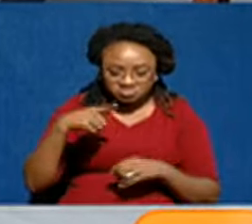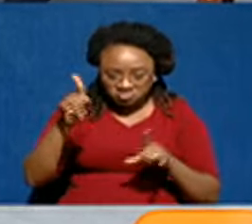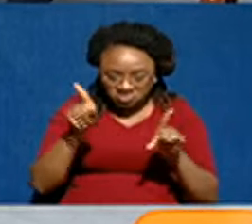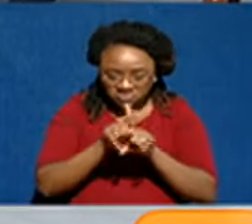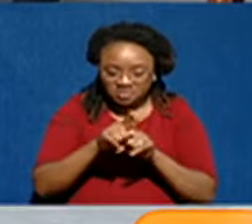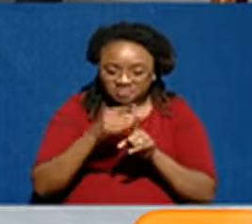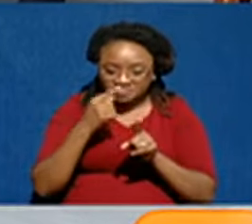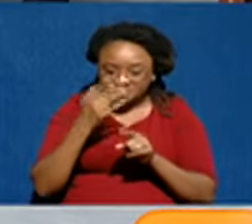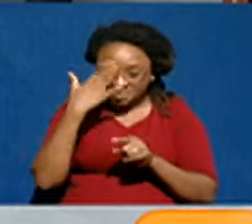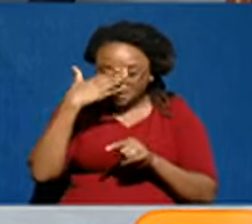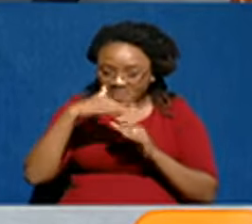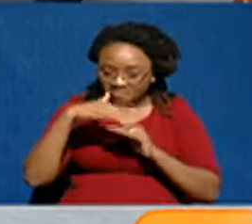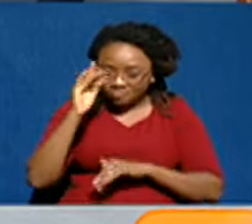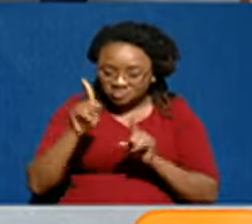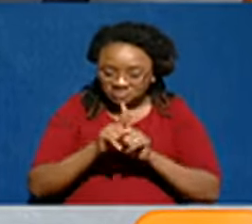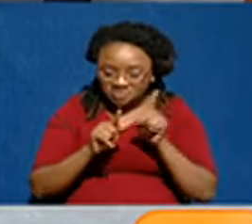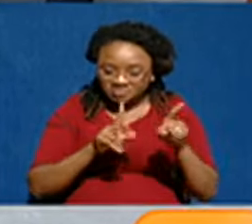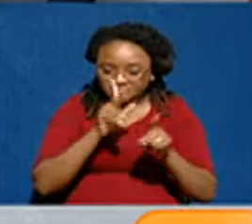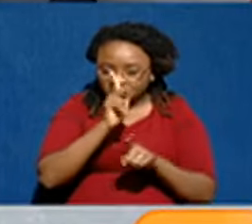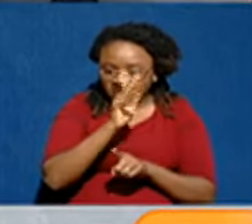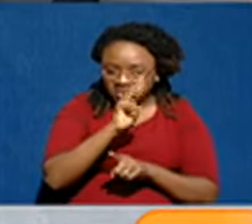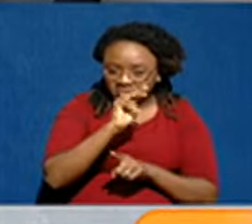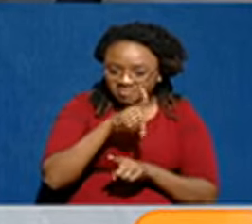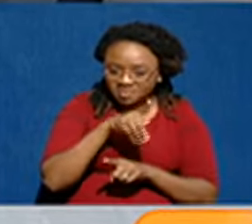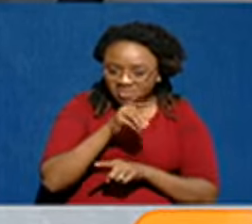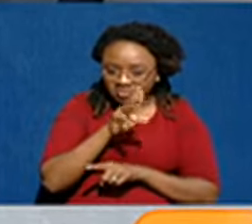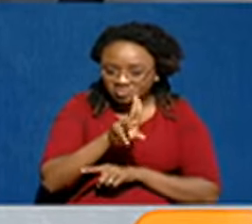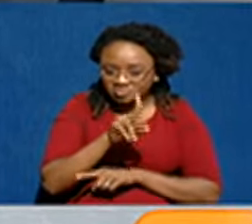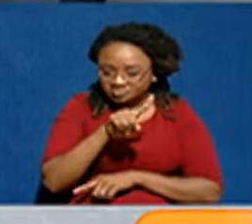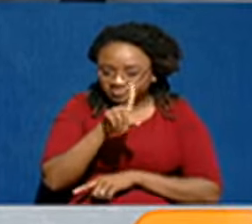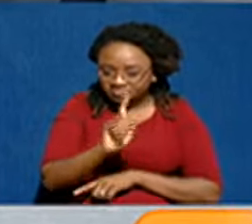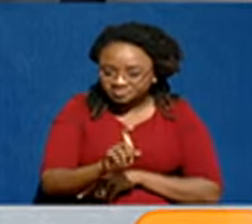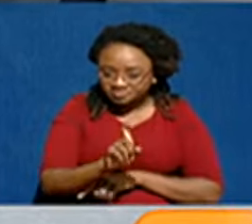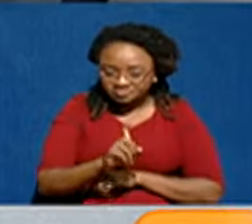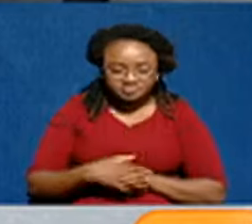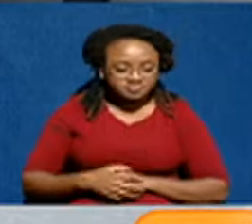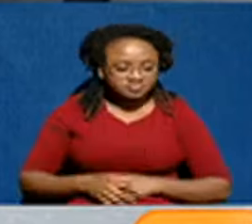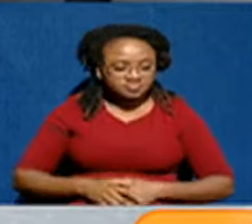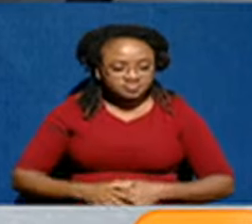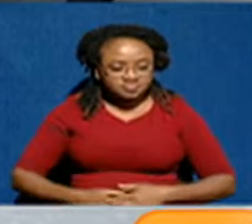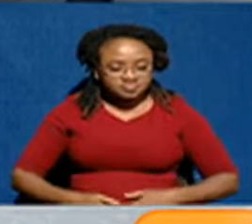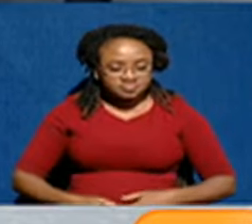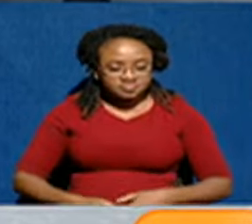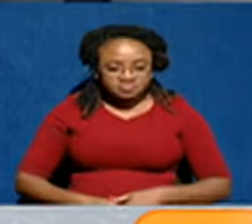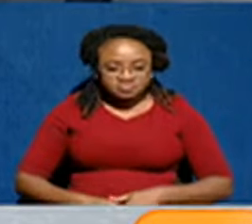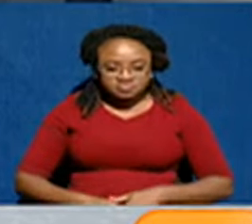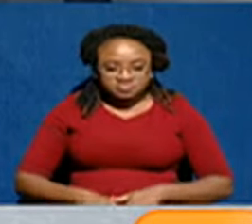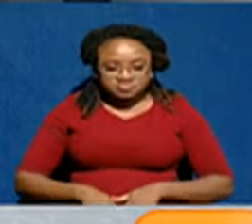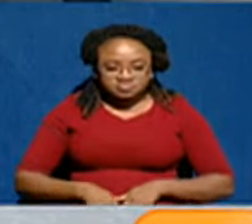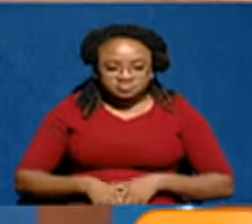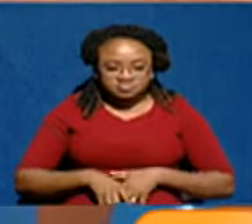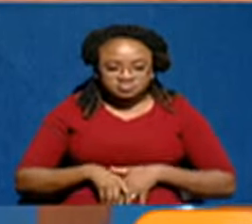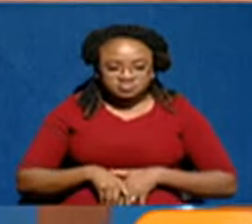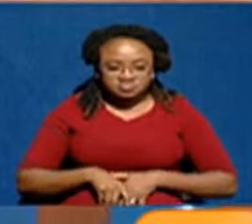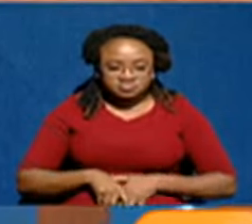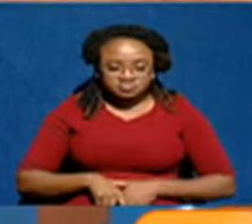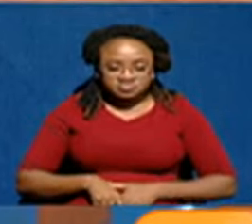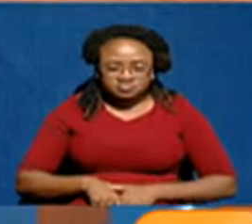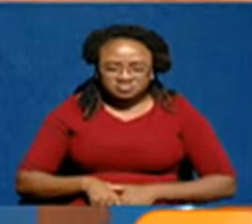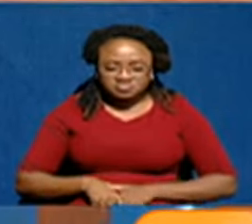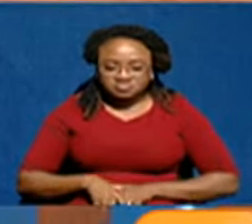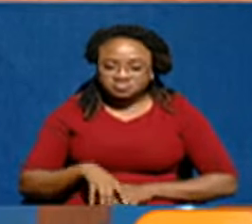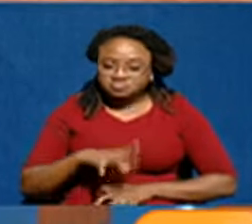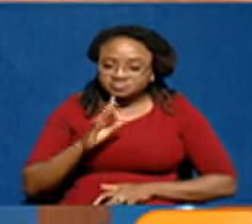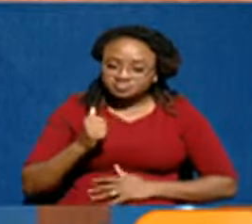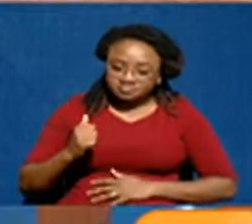KMPDU? Jeff, let me say that, number one, we do not derive any pleasure